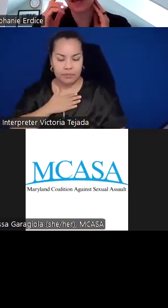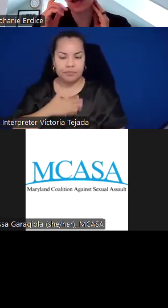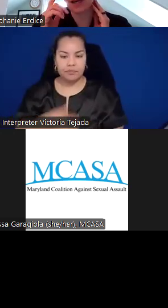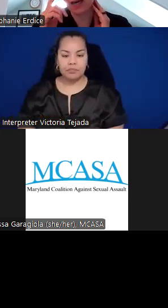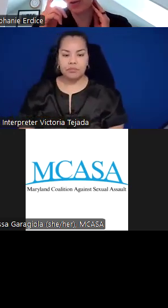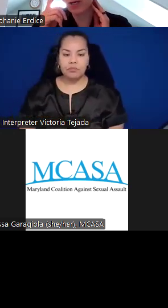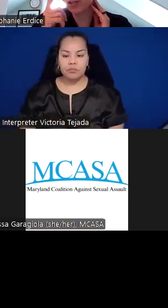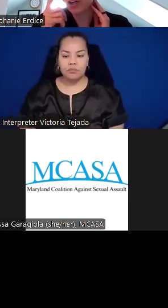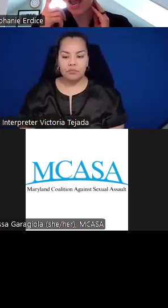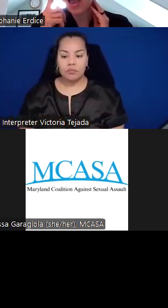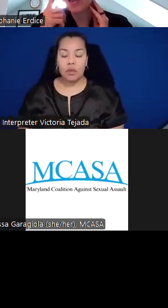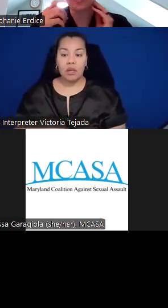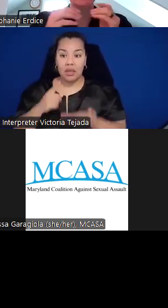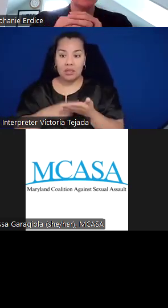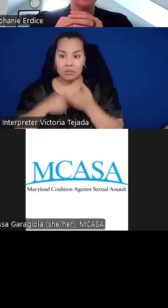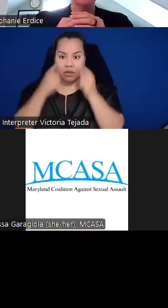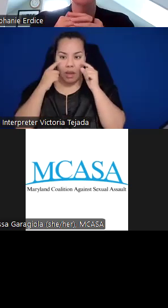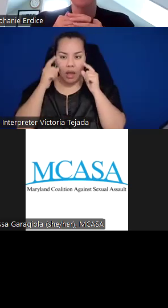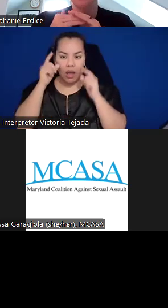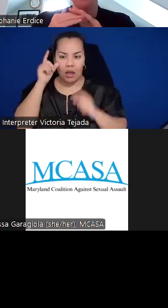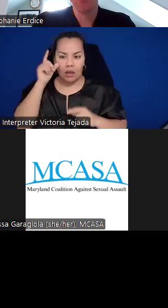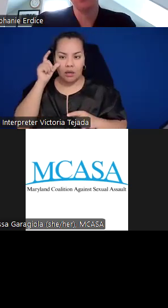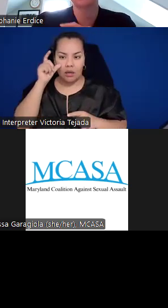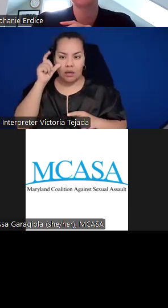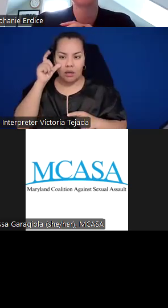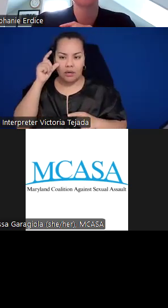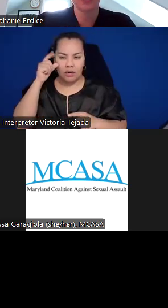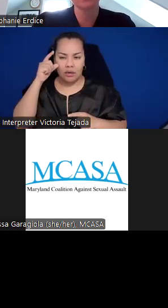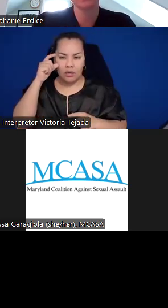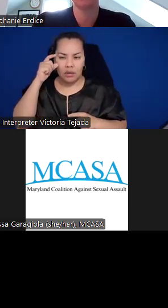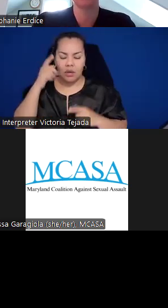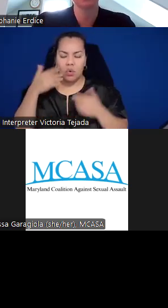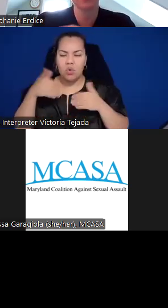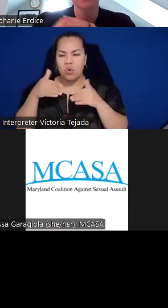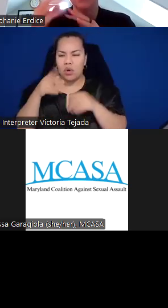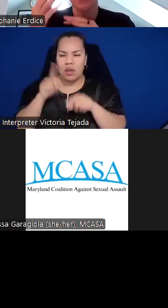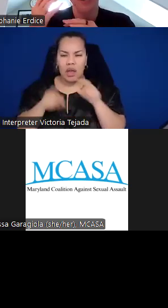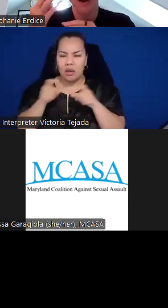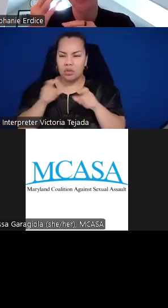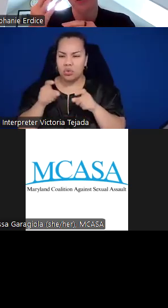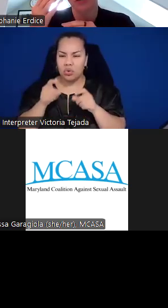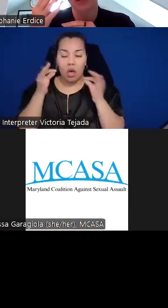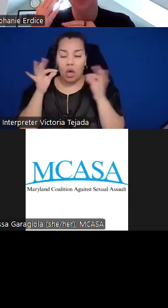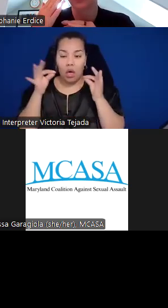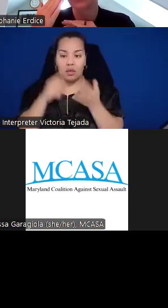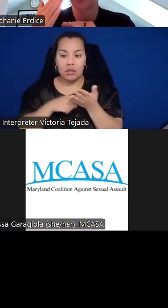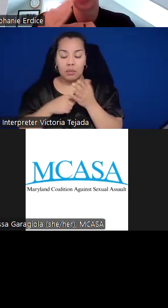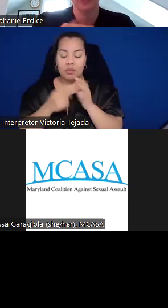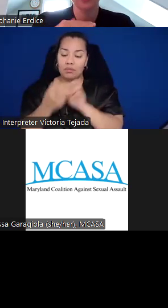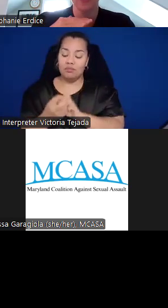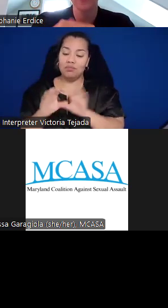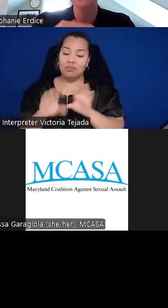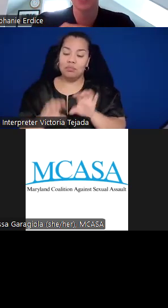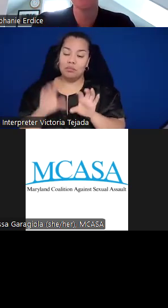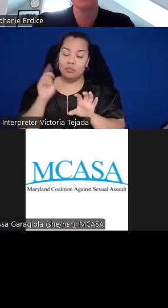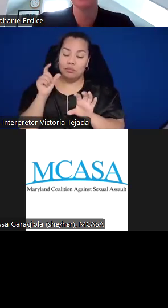I will get an eye twitch and I cannot control it at all. It's super distracting. Someone will be talking to me and my eye will just be really